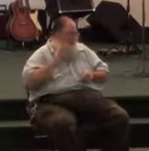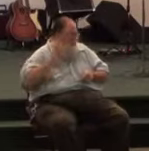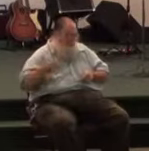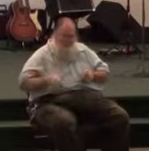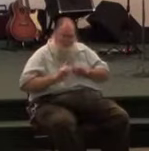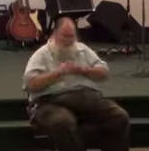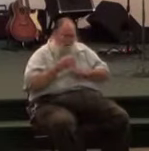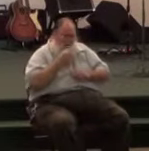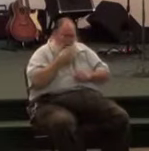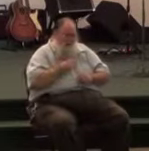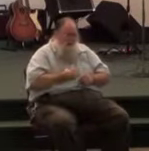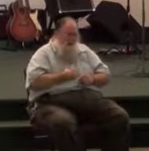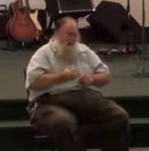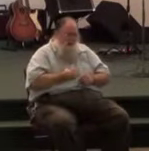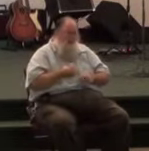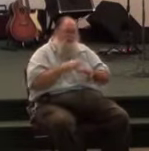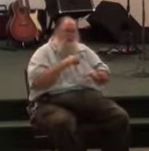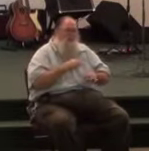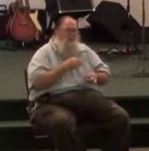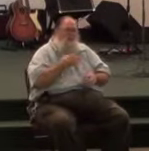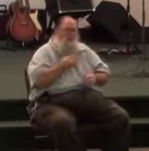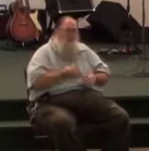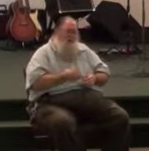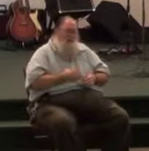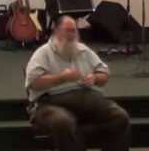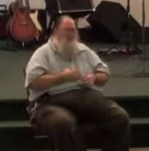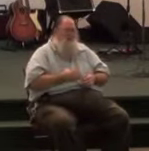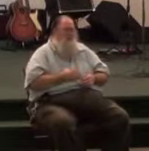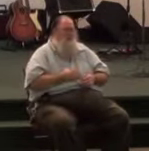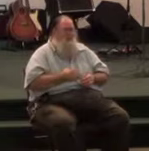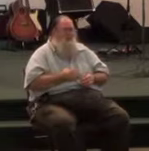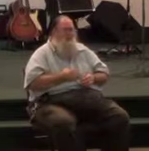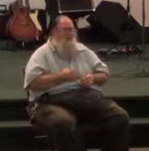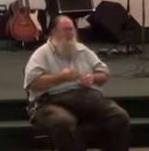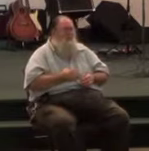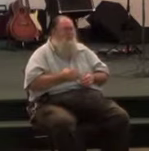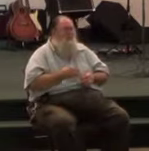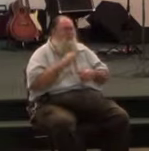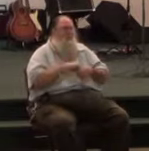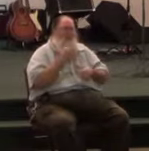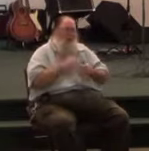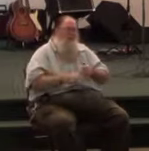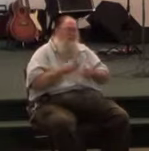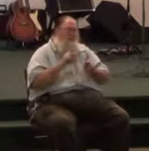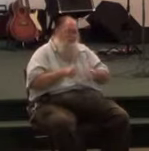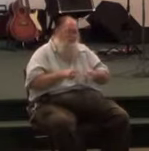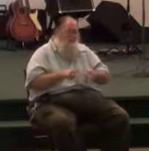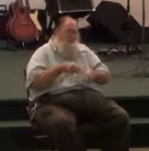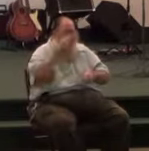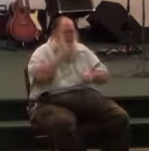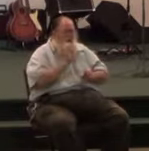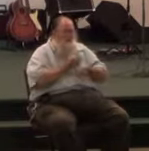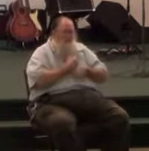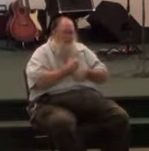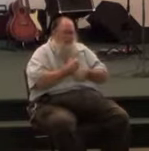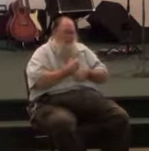There's a spiritual hungriness, if that's a word, in everybody that God created, and